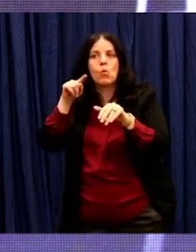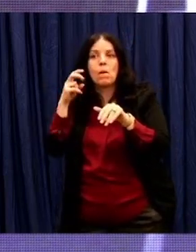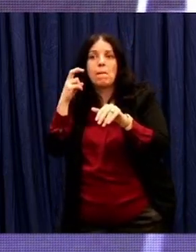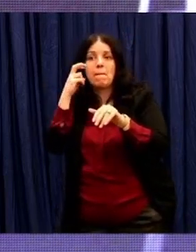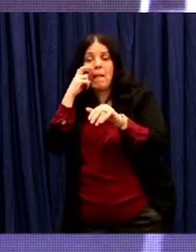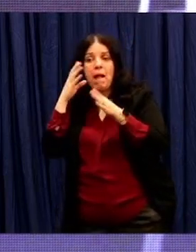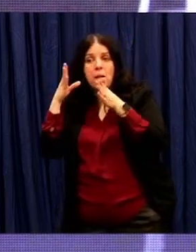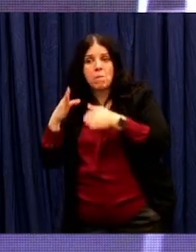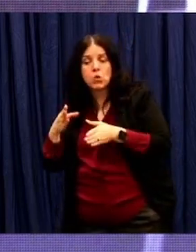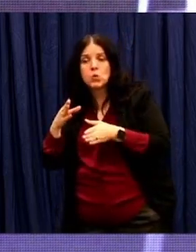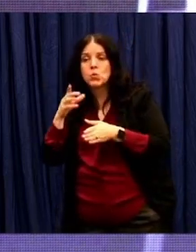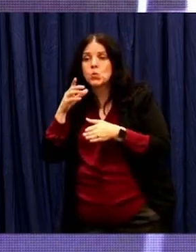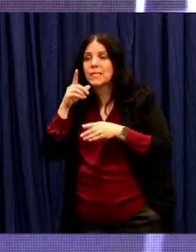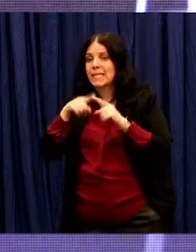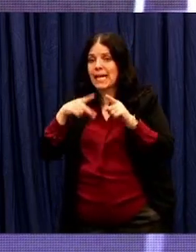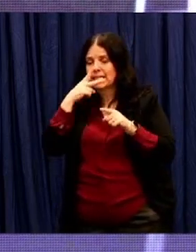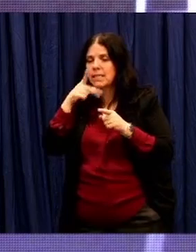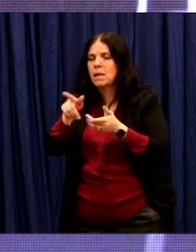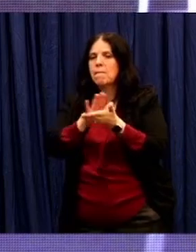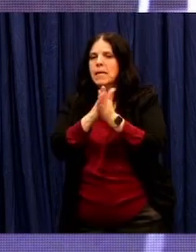makes it accessible for